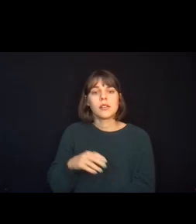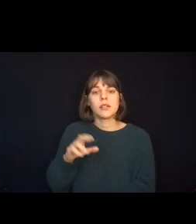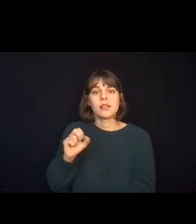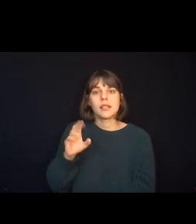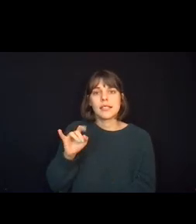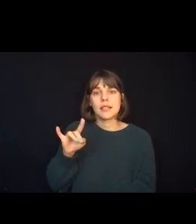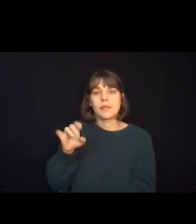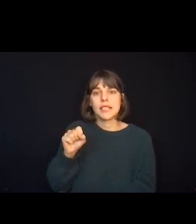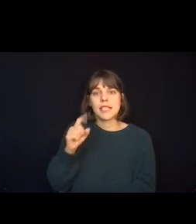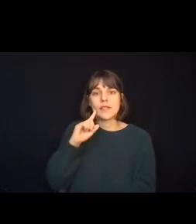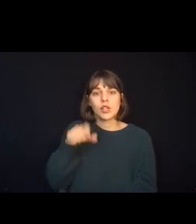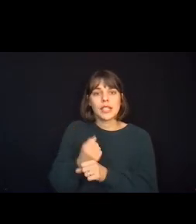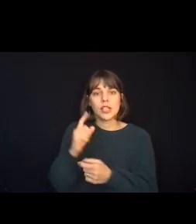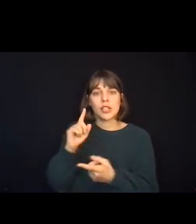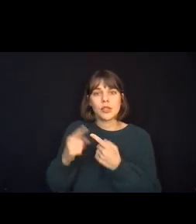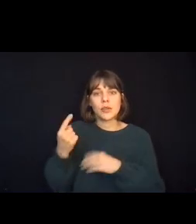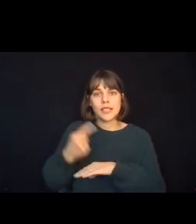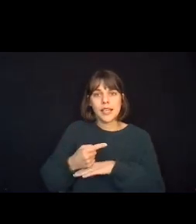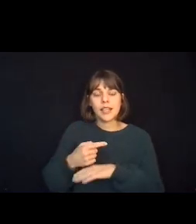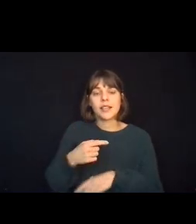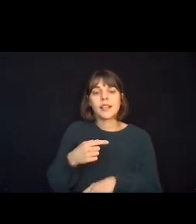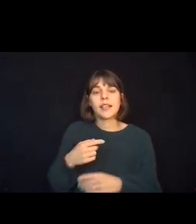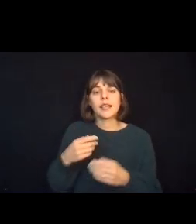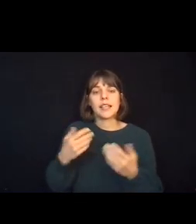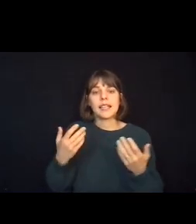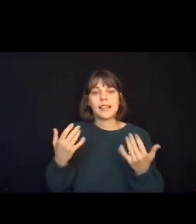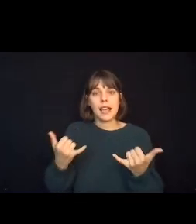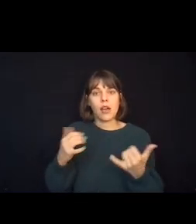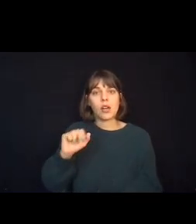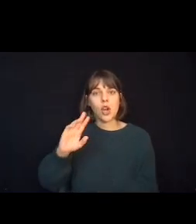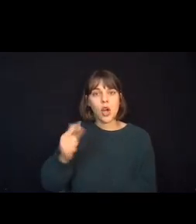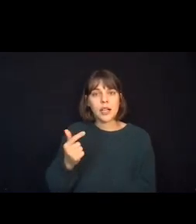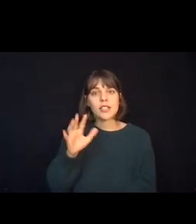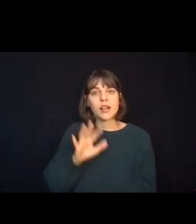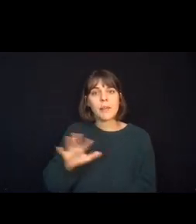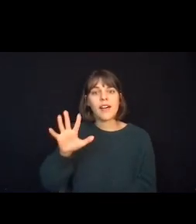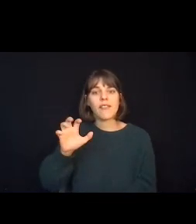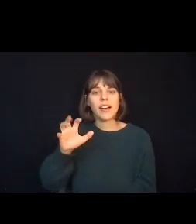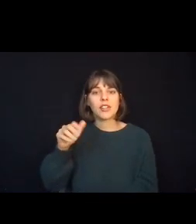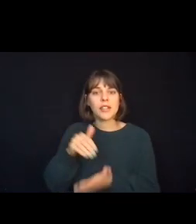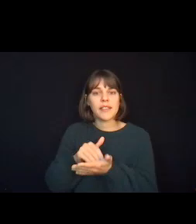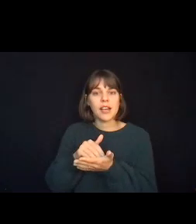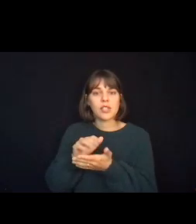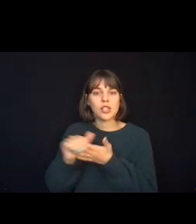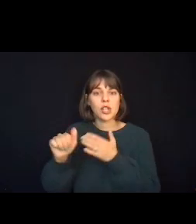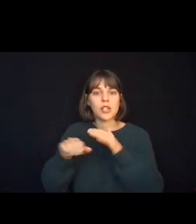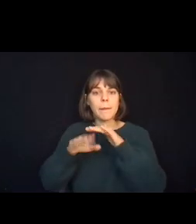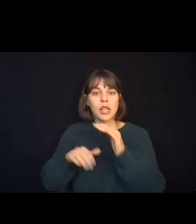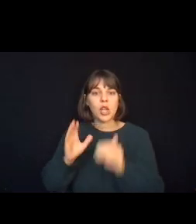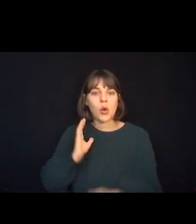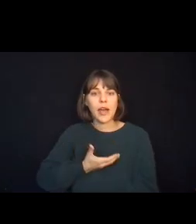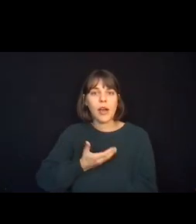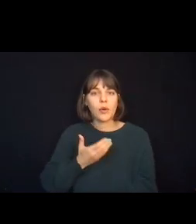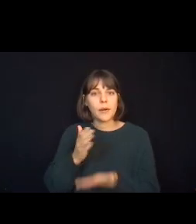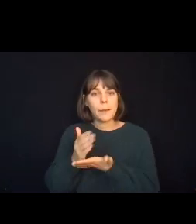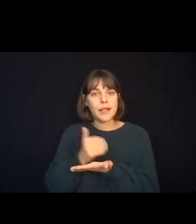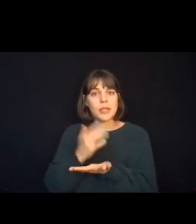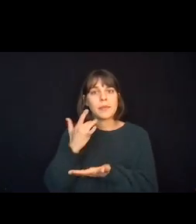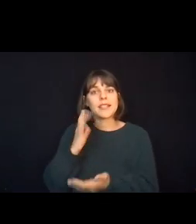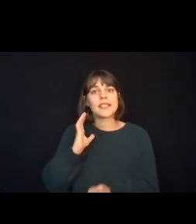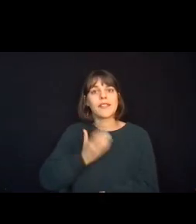Subsidies for year-to-date in August are about $500,000 below what we budgeted, and again, that is due to